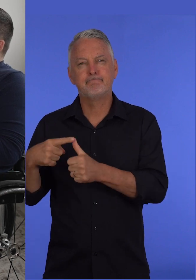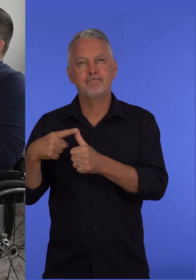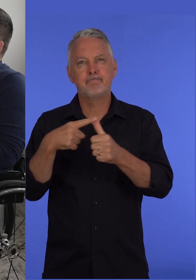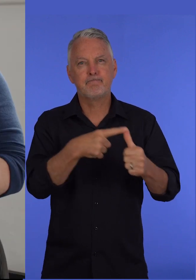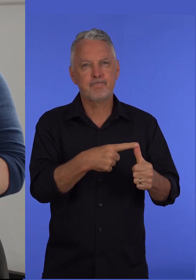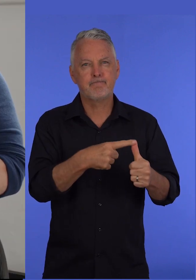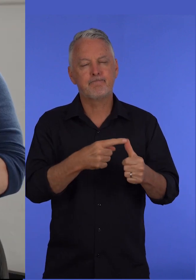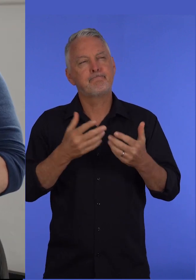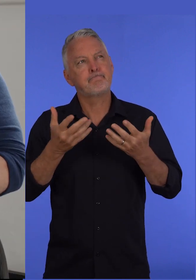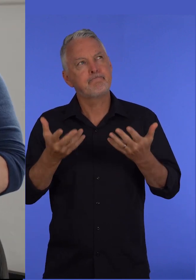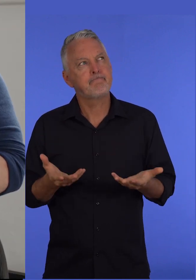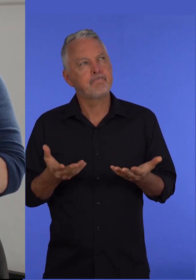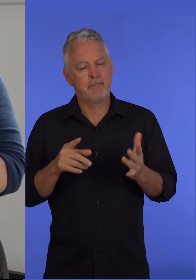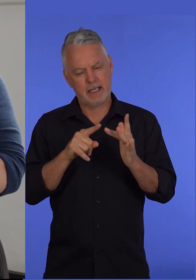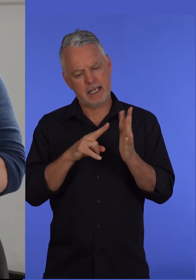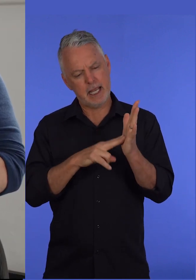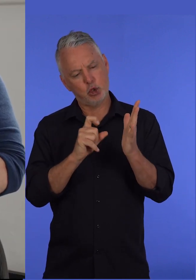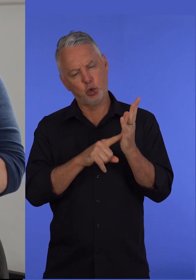Inclusion is,